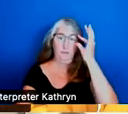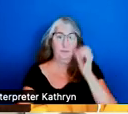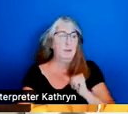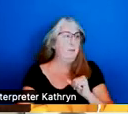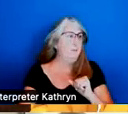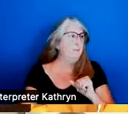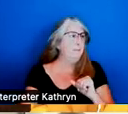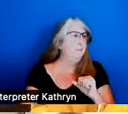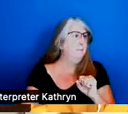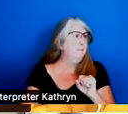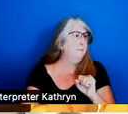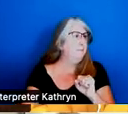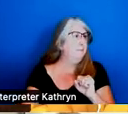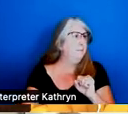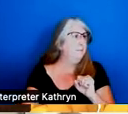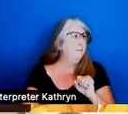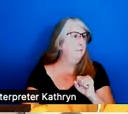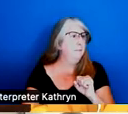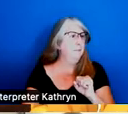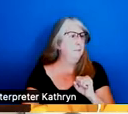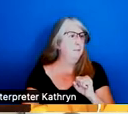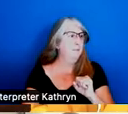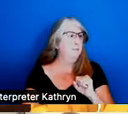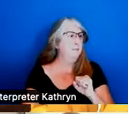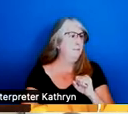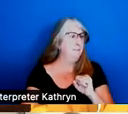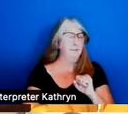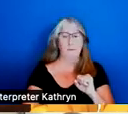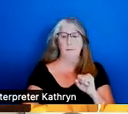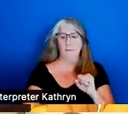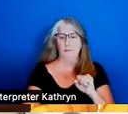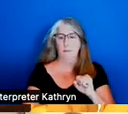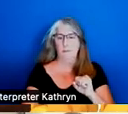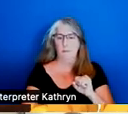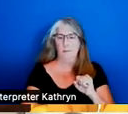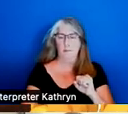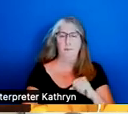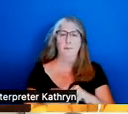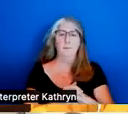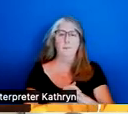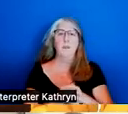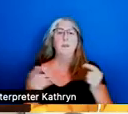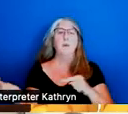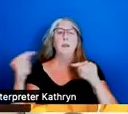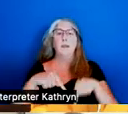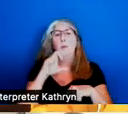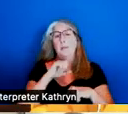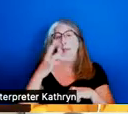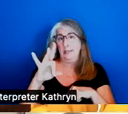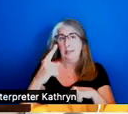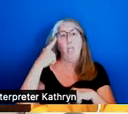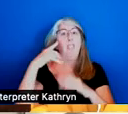old. I was full of dreams. When I came to America, I was thinking that America was